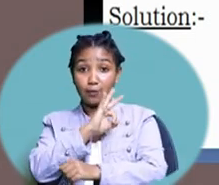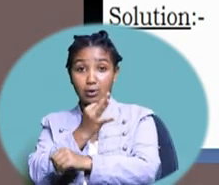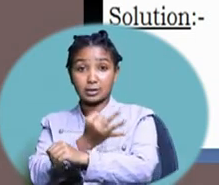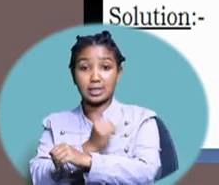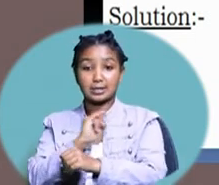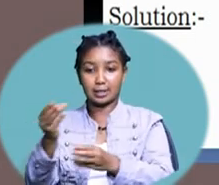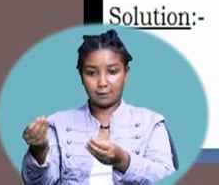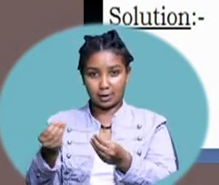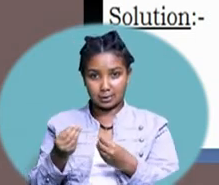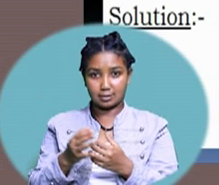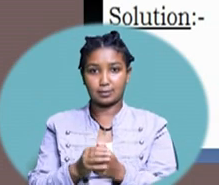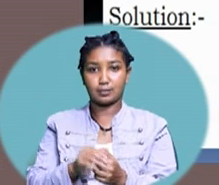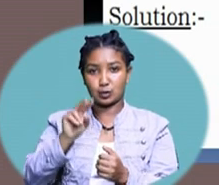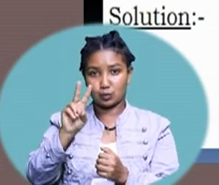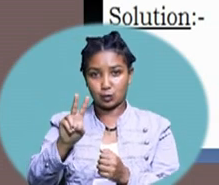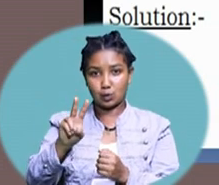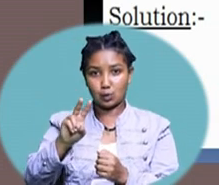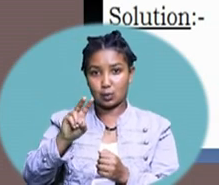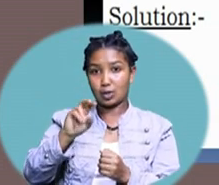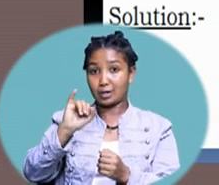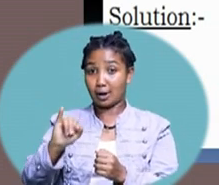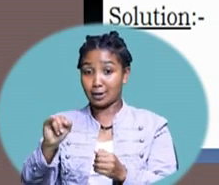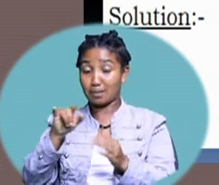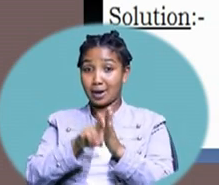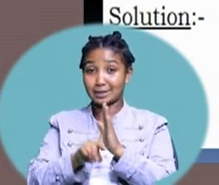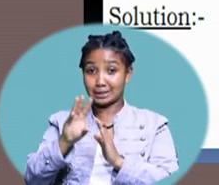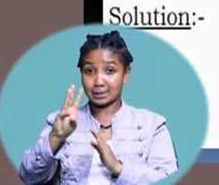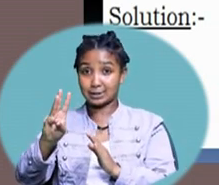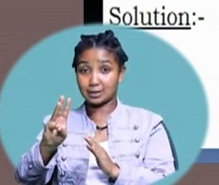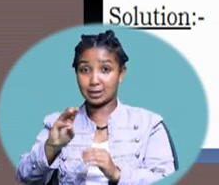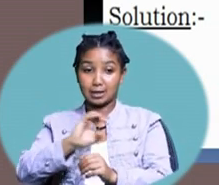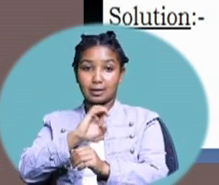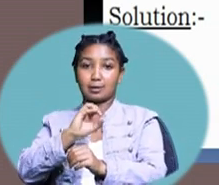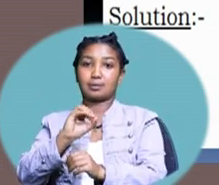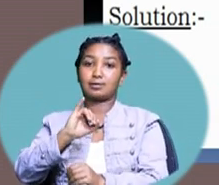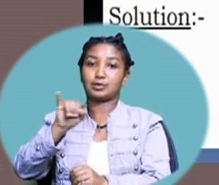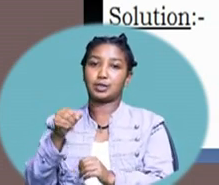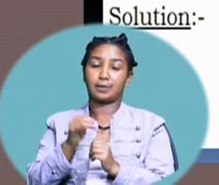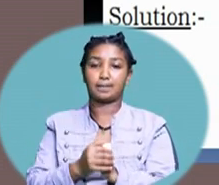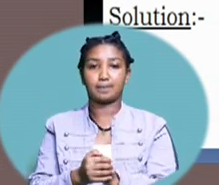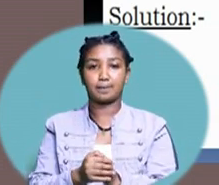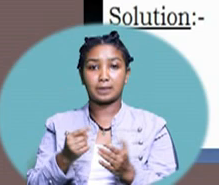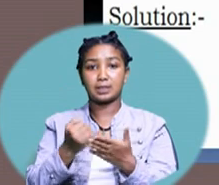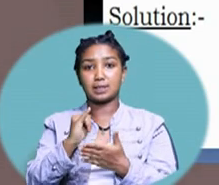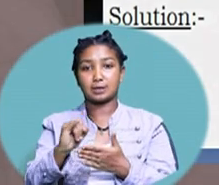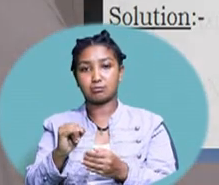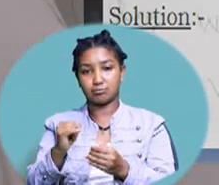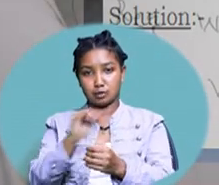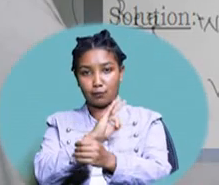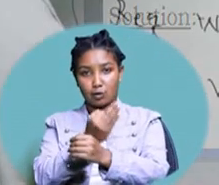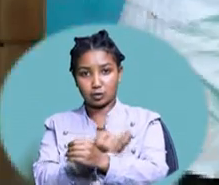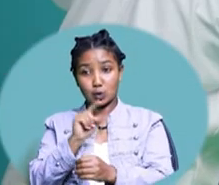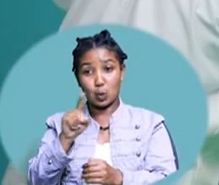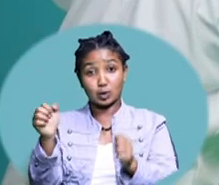with displacement s. Then force is given as what? 2 in I minus